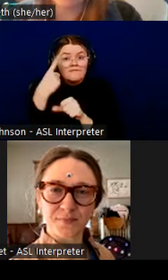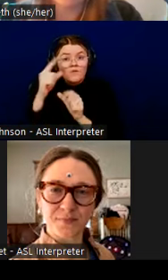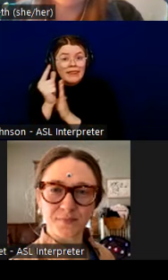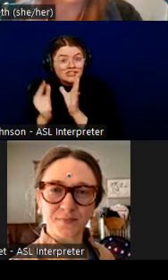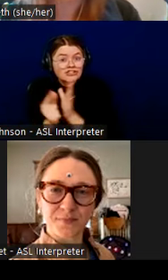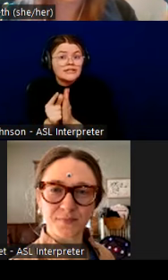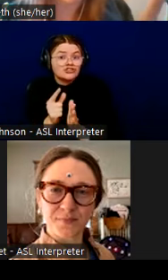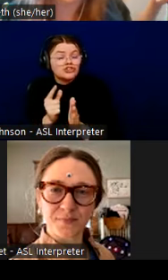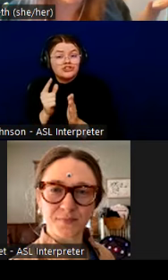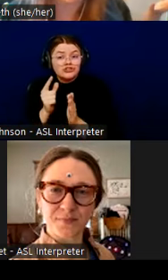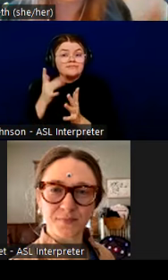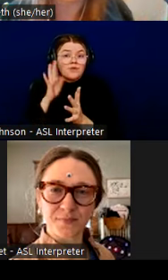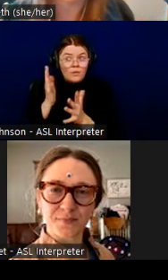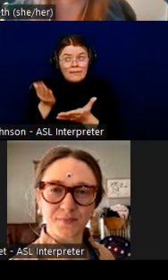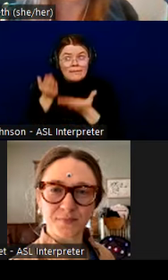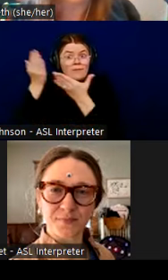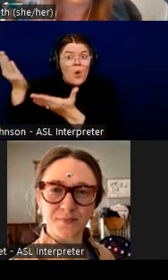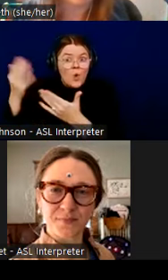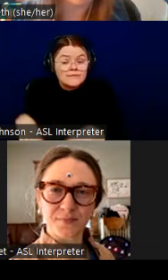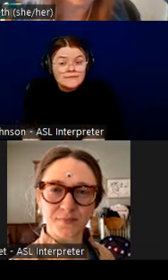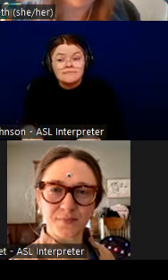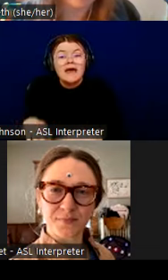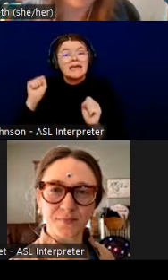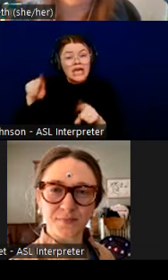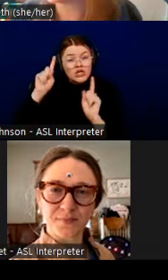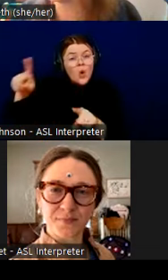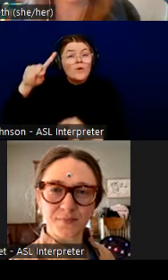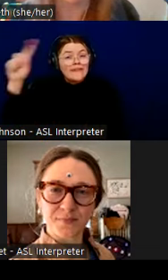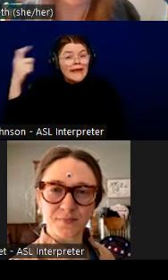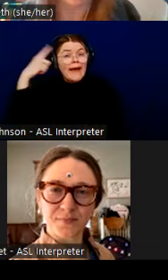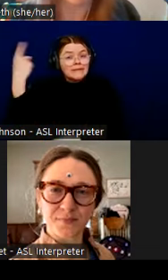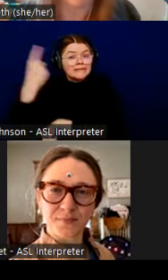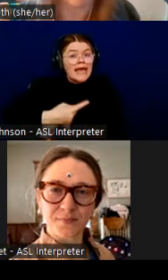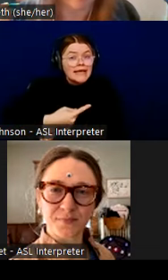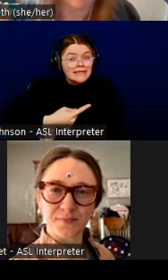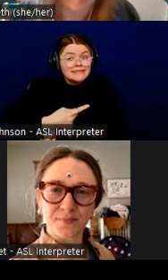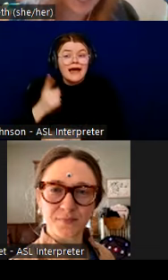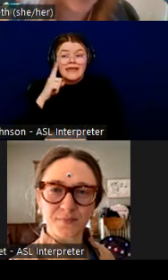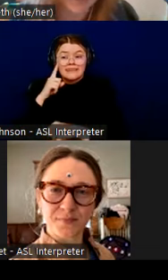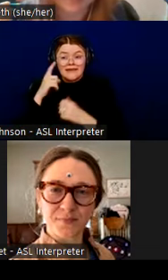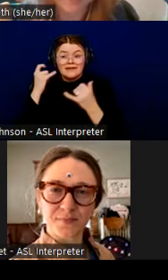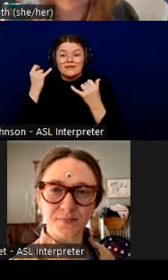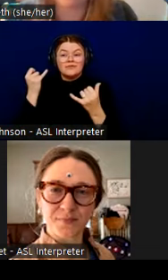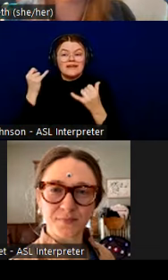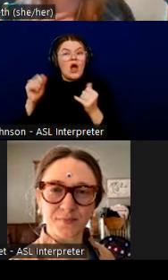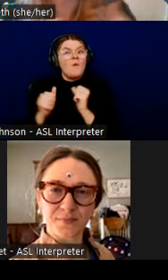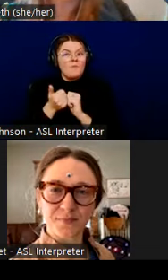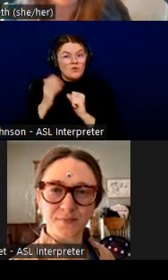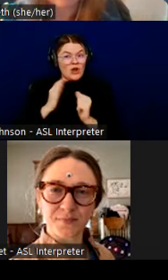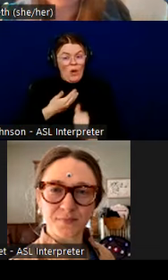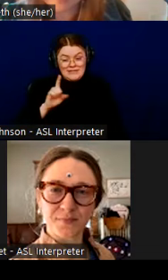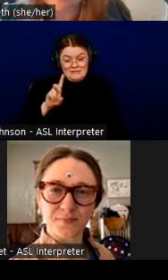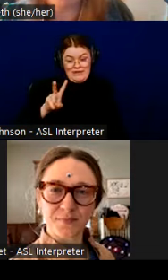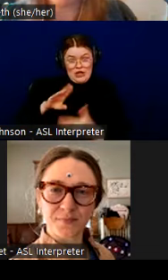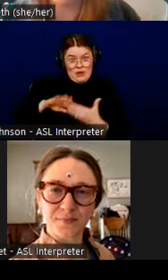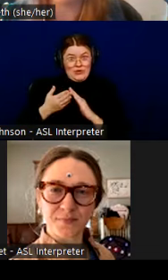charged. Attend days at the Capitol. I think most of our Minnesota crowd is actually away at Domestic Violence Action Day right now. So go to